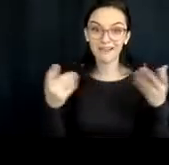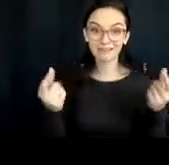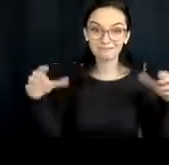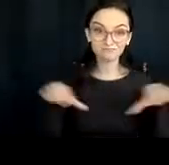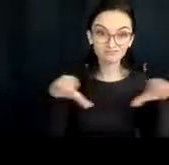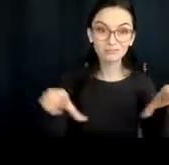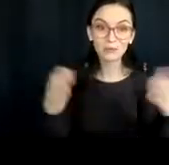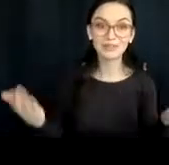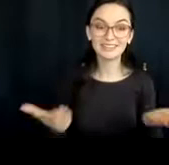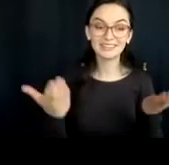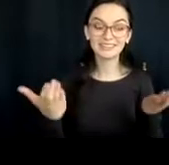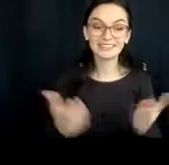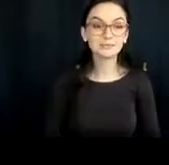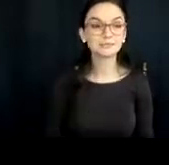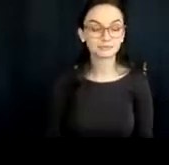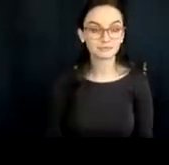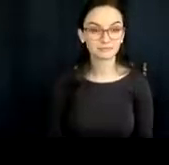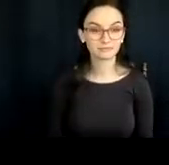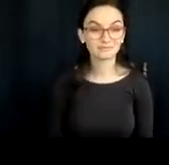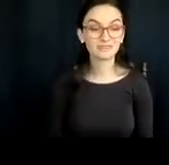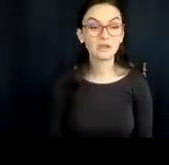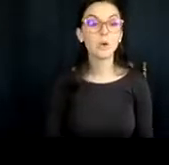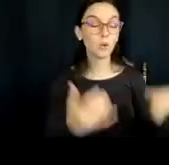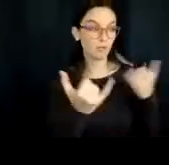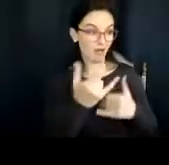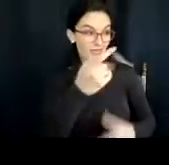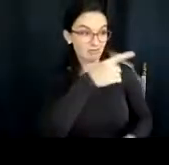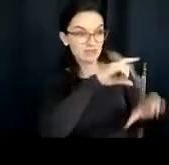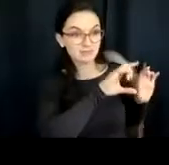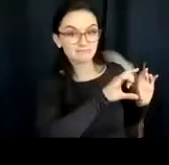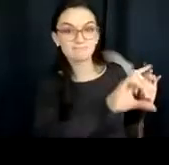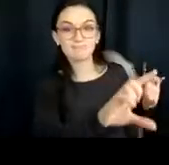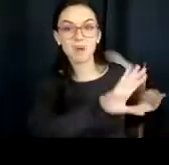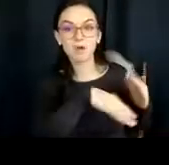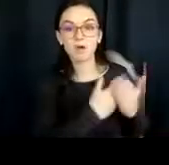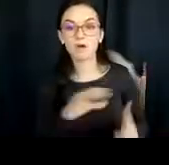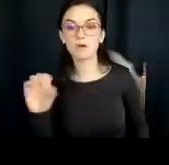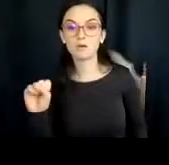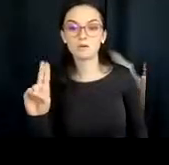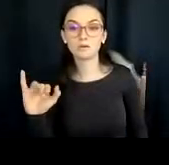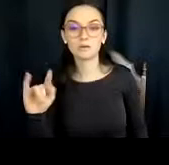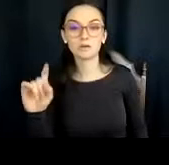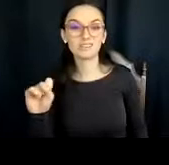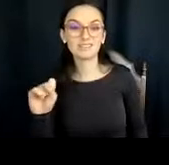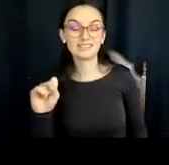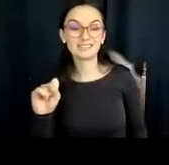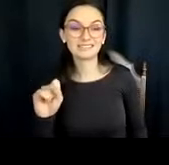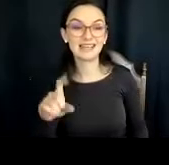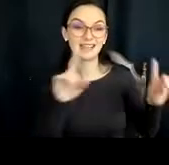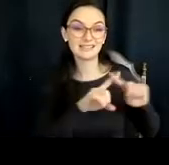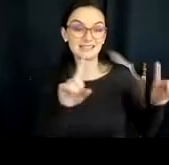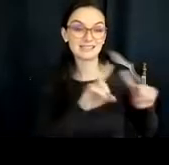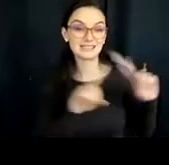these are all suites on this level, and they belong to different companies or different